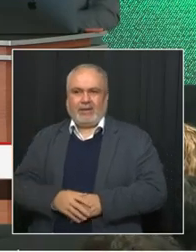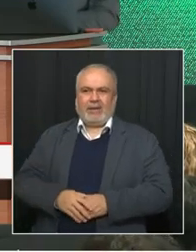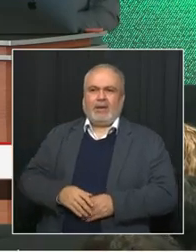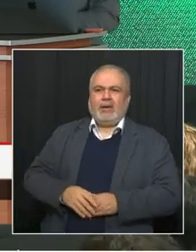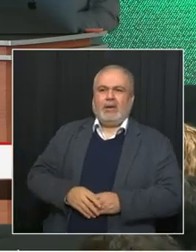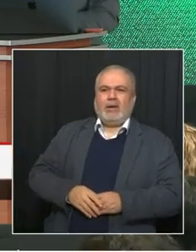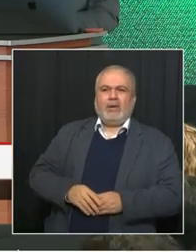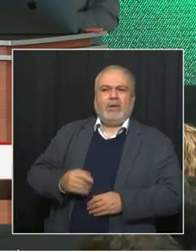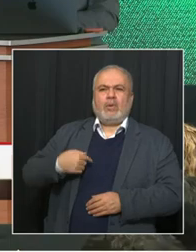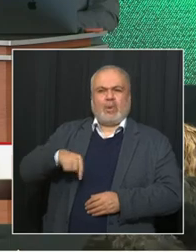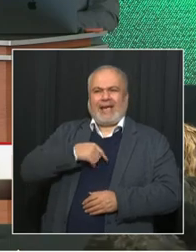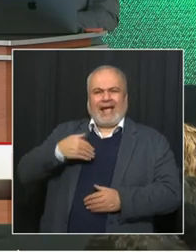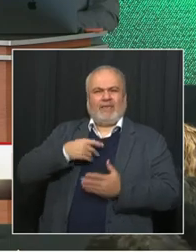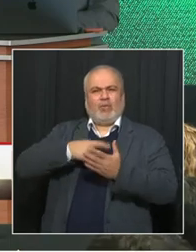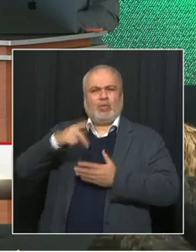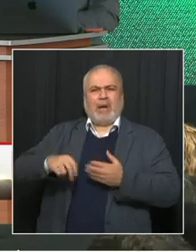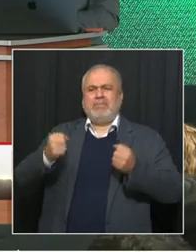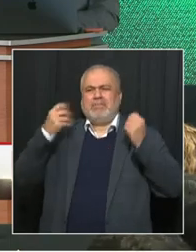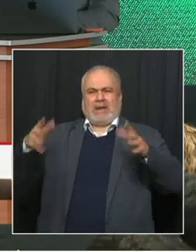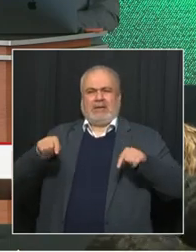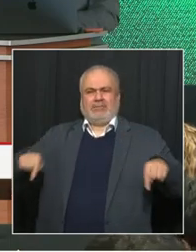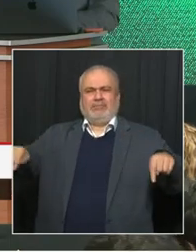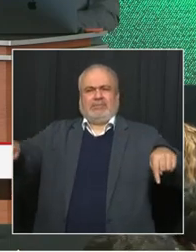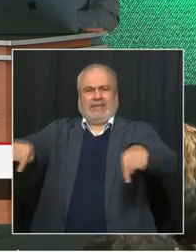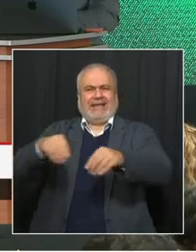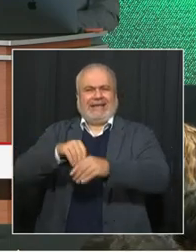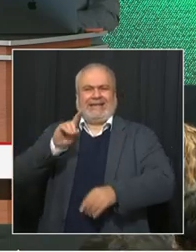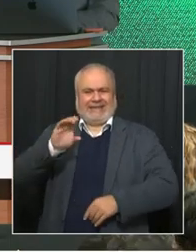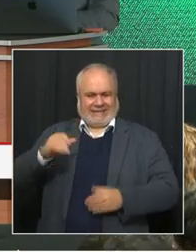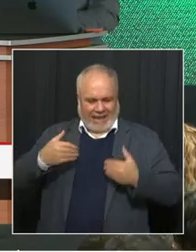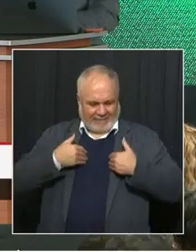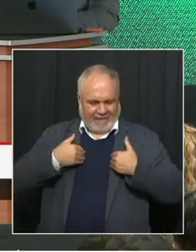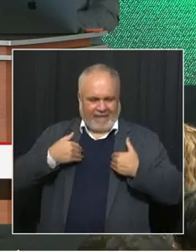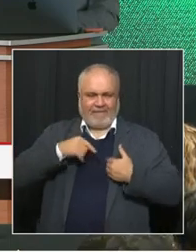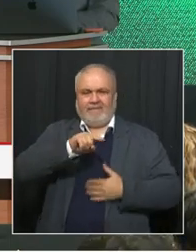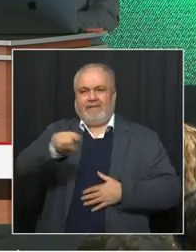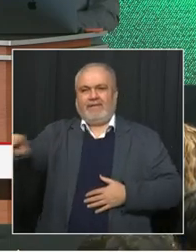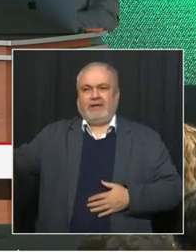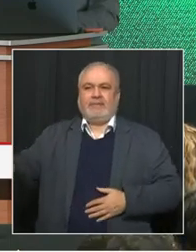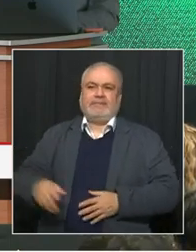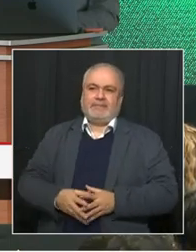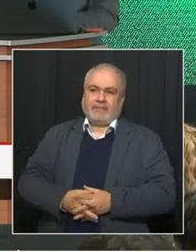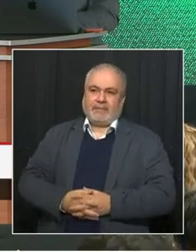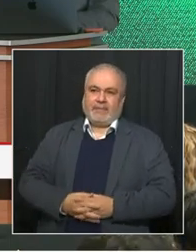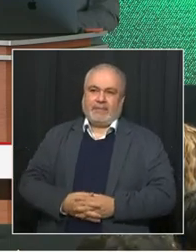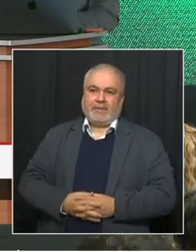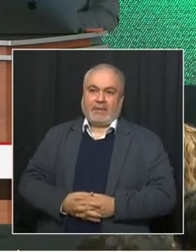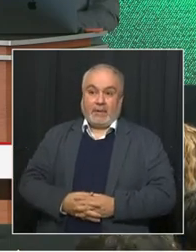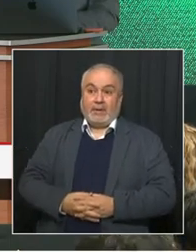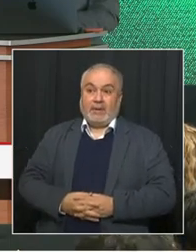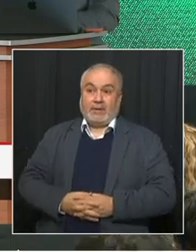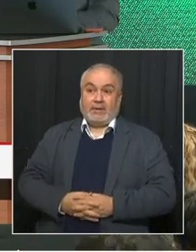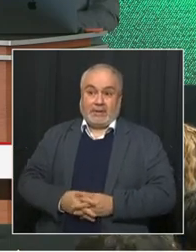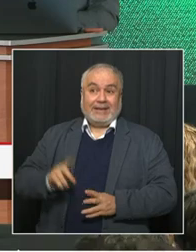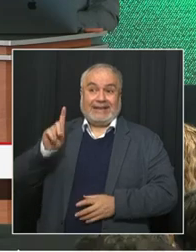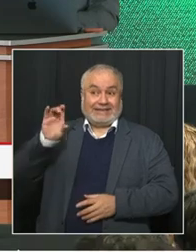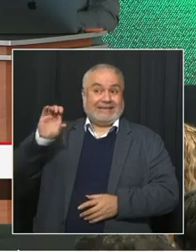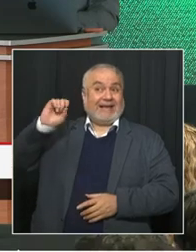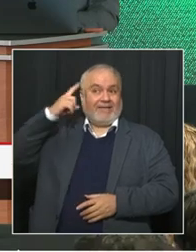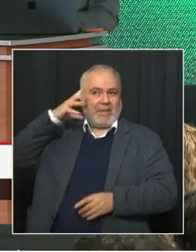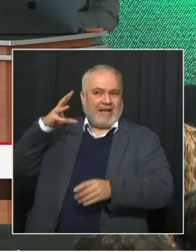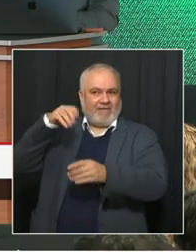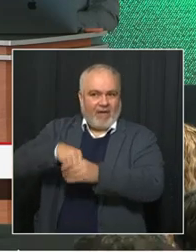city. That the city has been involved in funding, and therefore we require those numbers